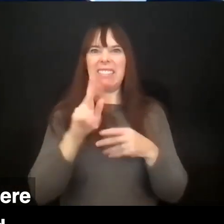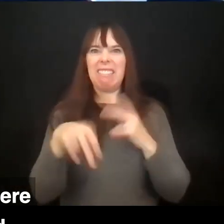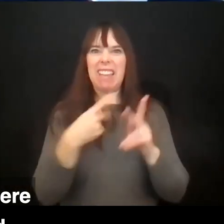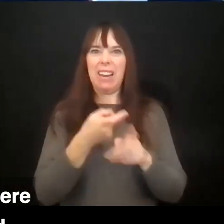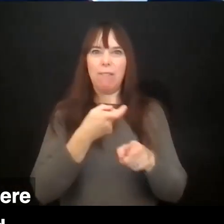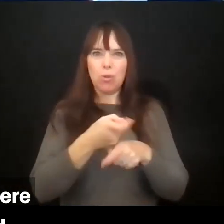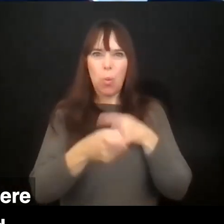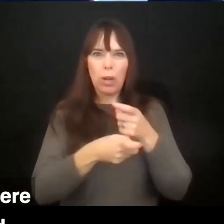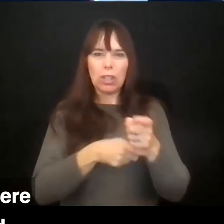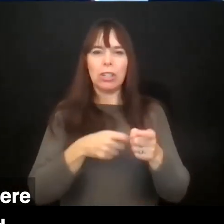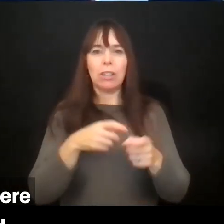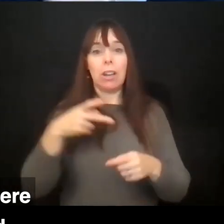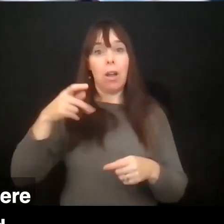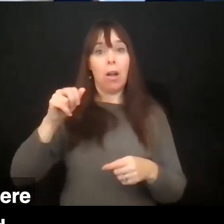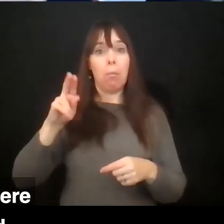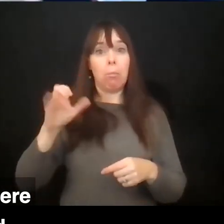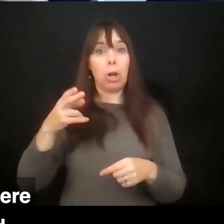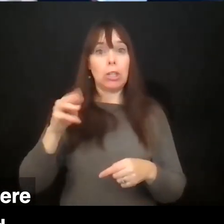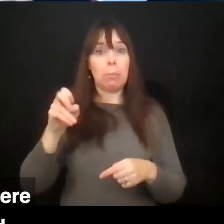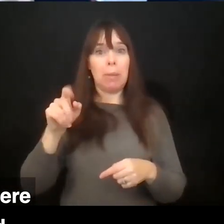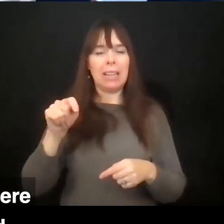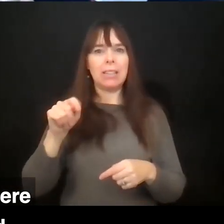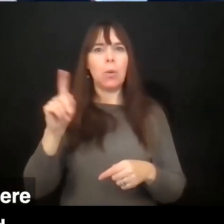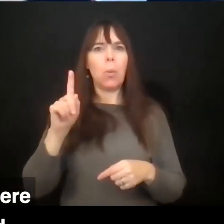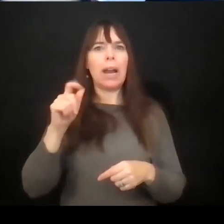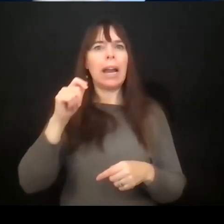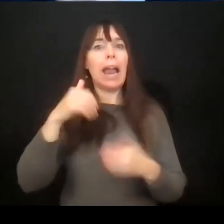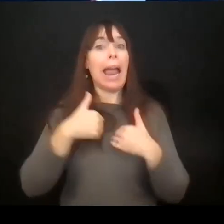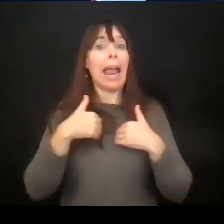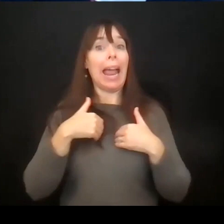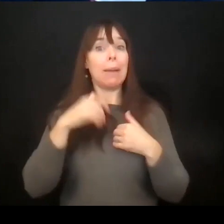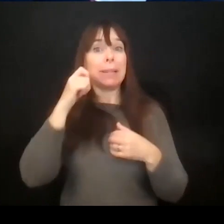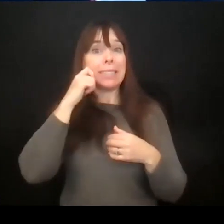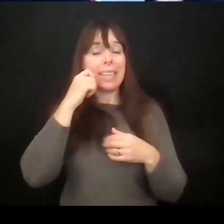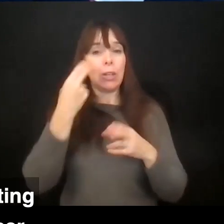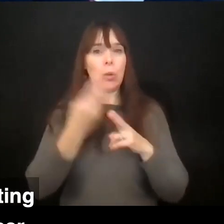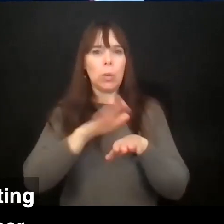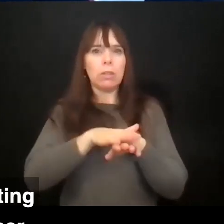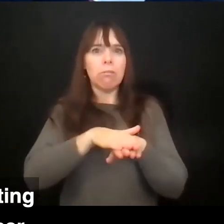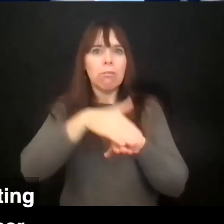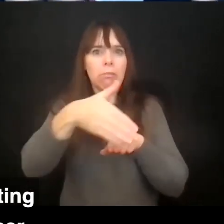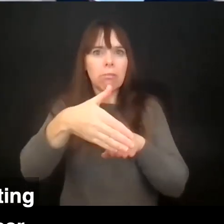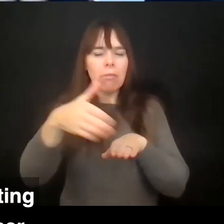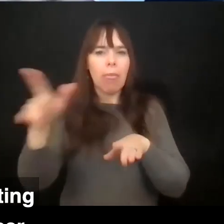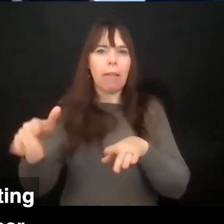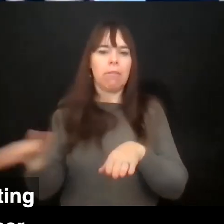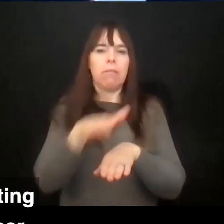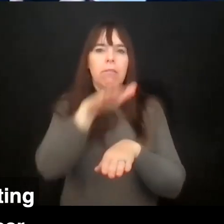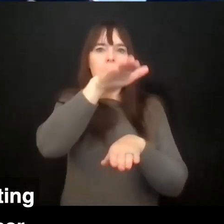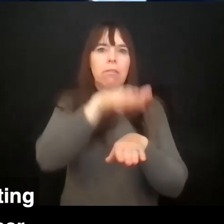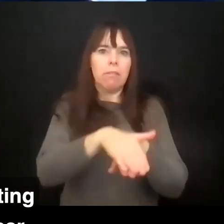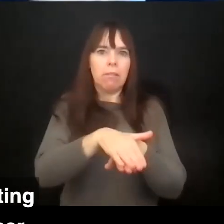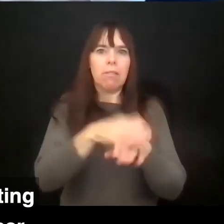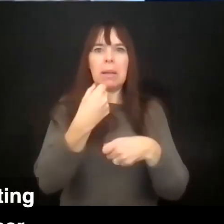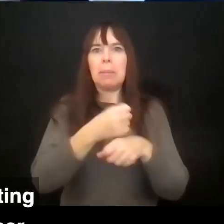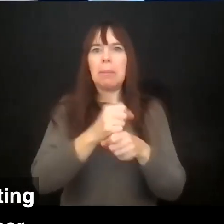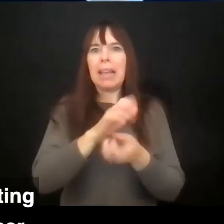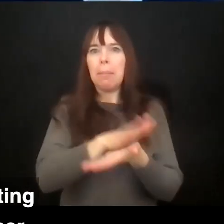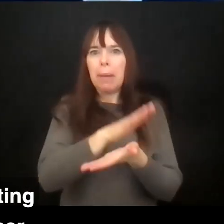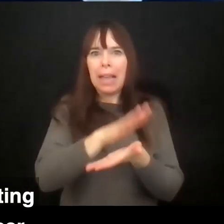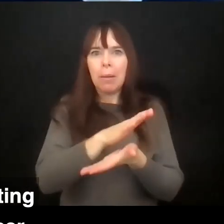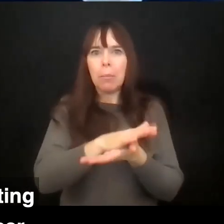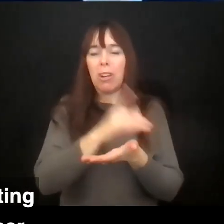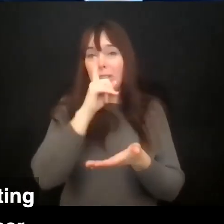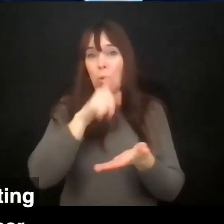is where animal skin is used to make paper for